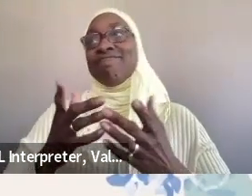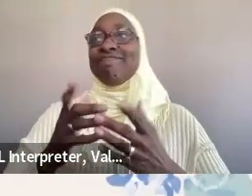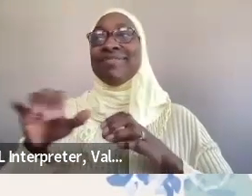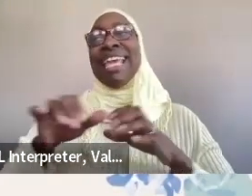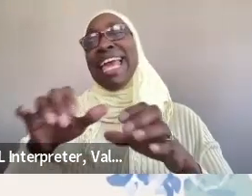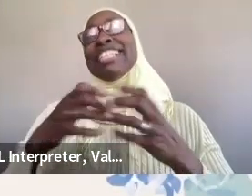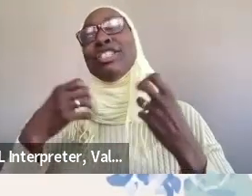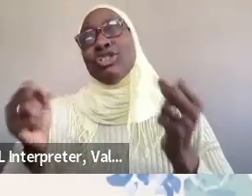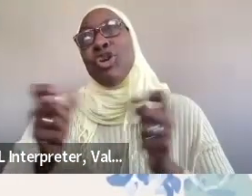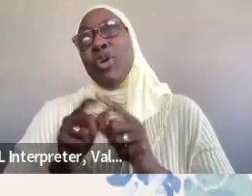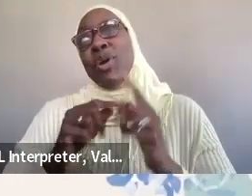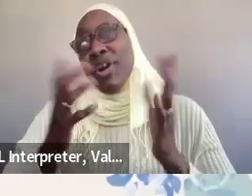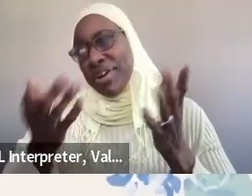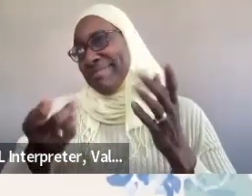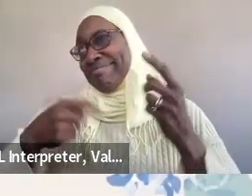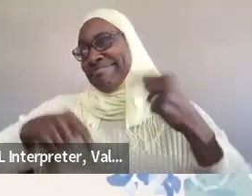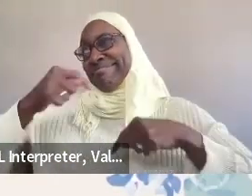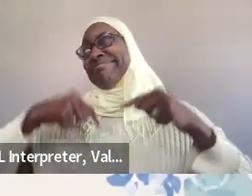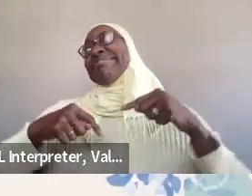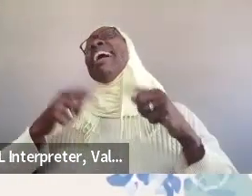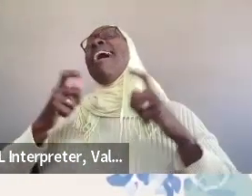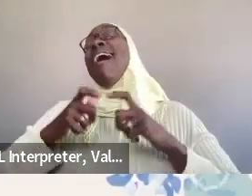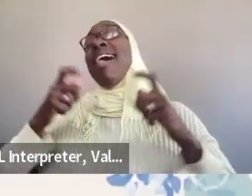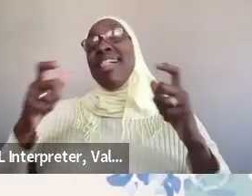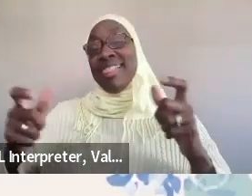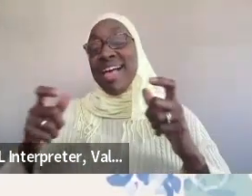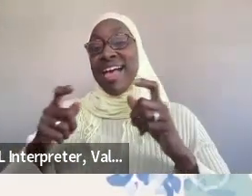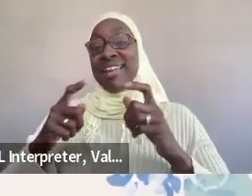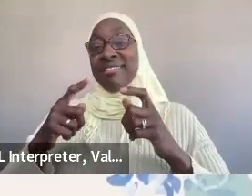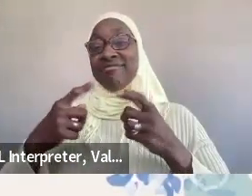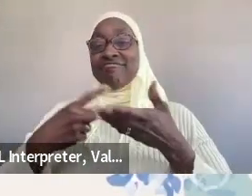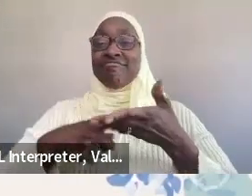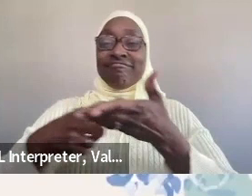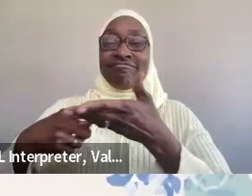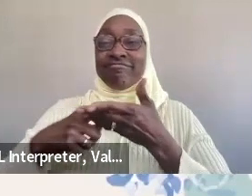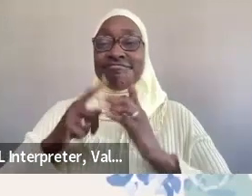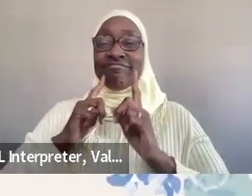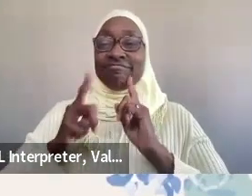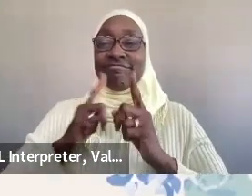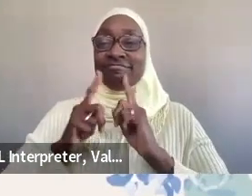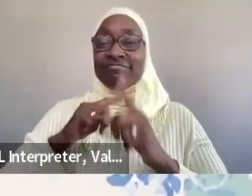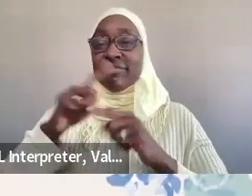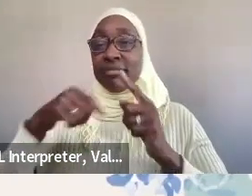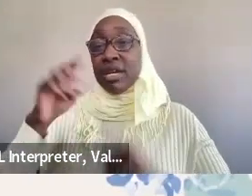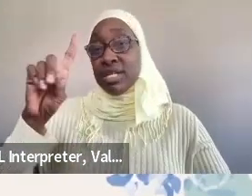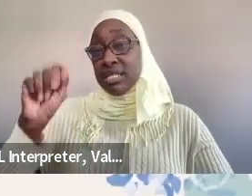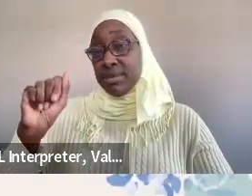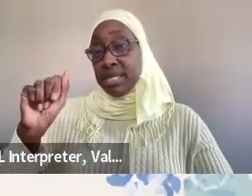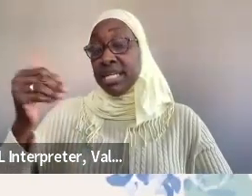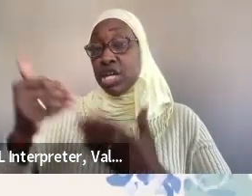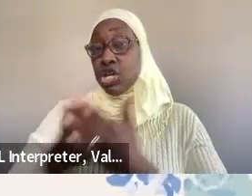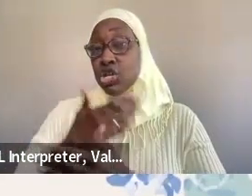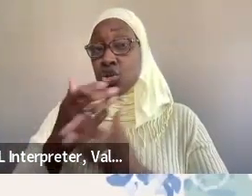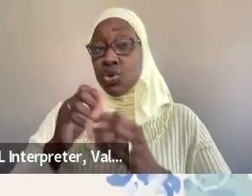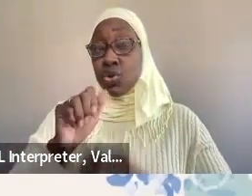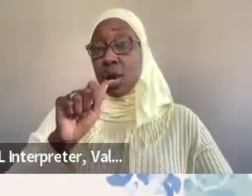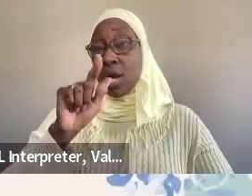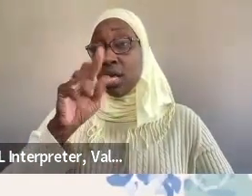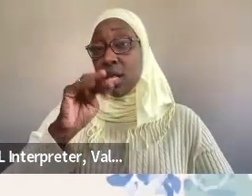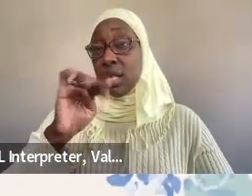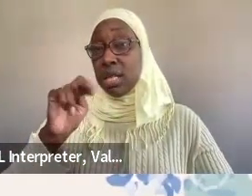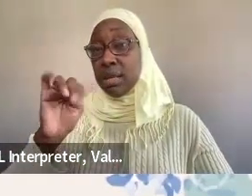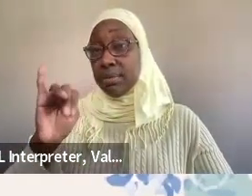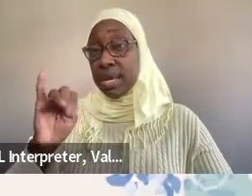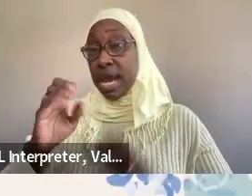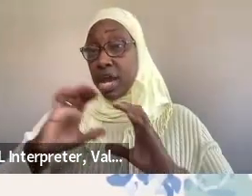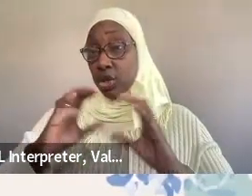lot of conversation about disability. There's a newly formed alumni group through the alumni office that's